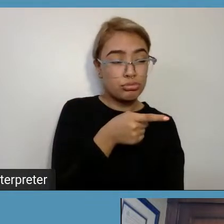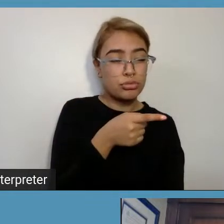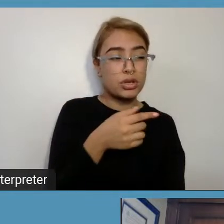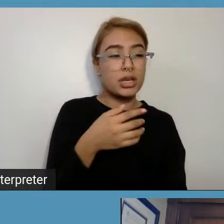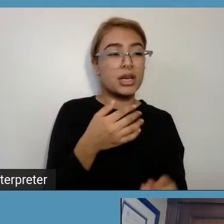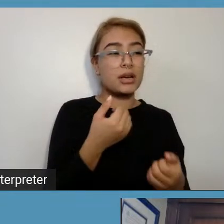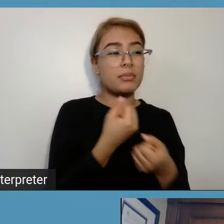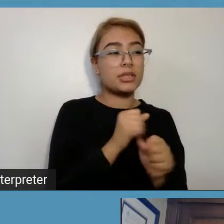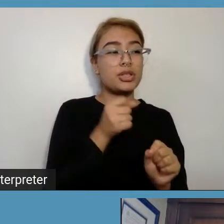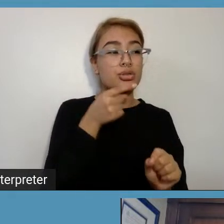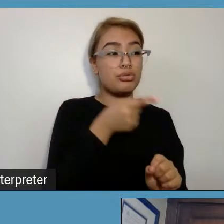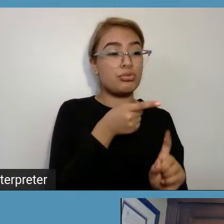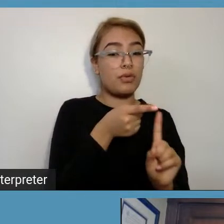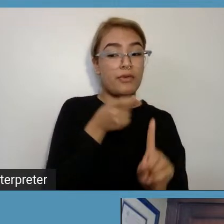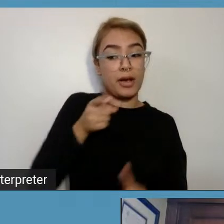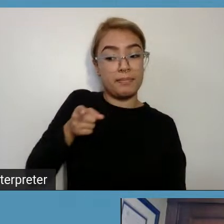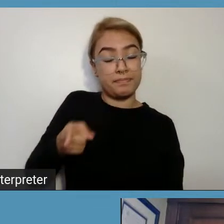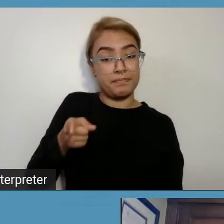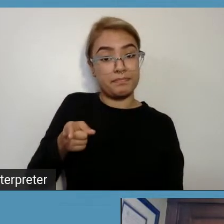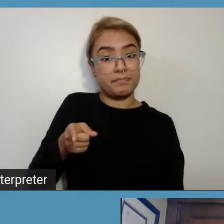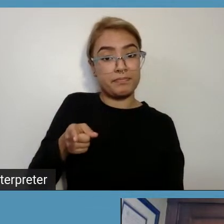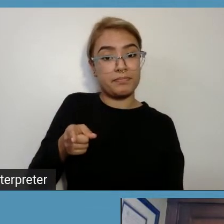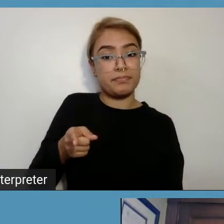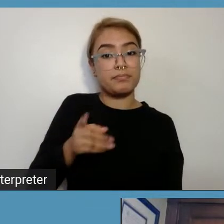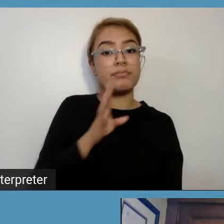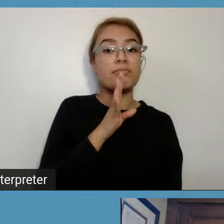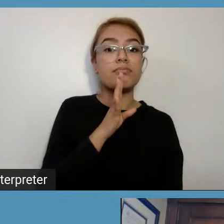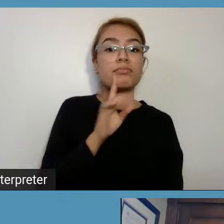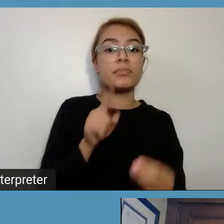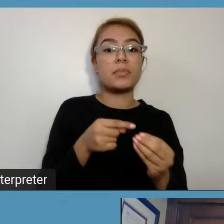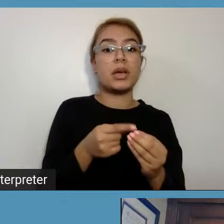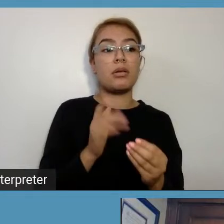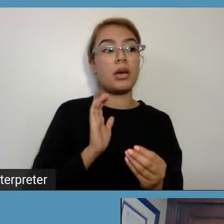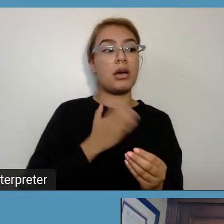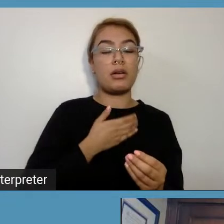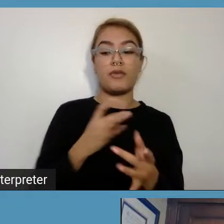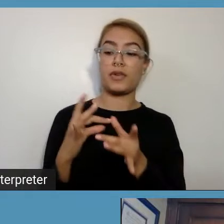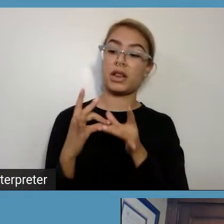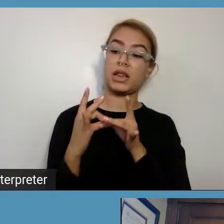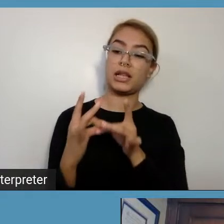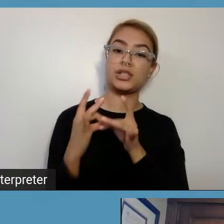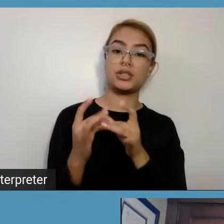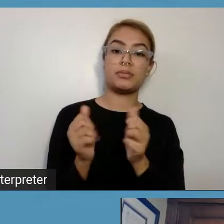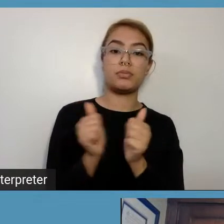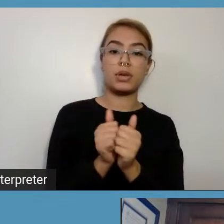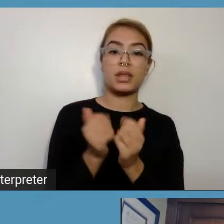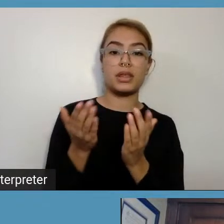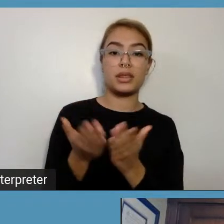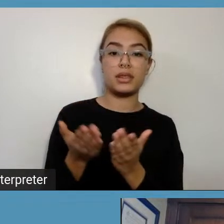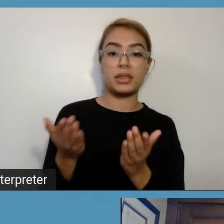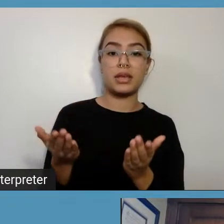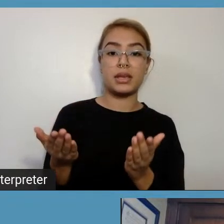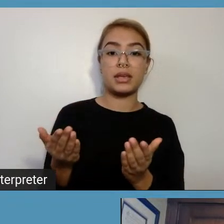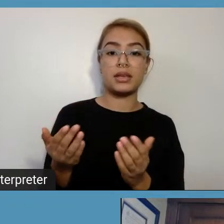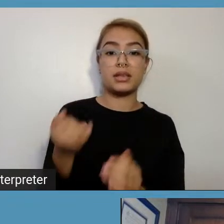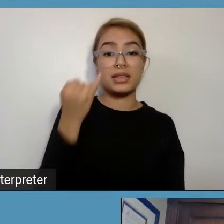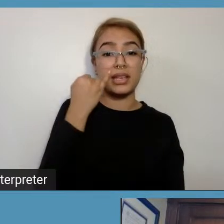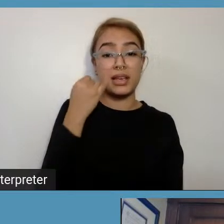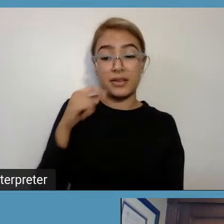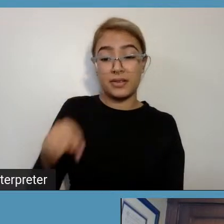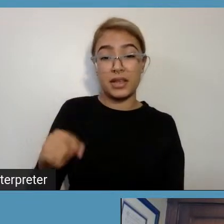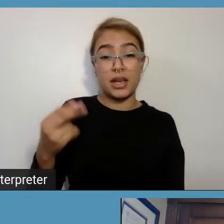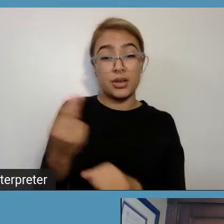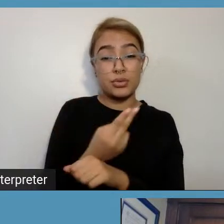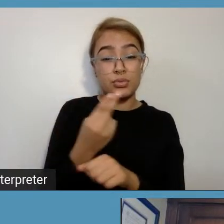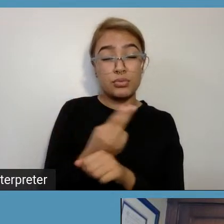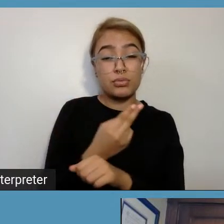He was talking to me about like our relationship with objects, and if that was a tomahawk that had been in battle and had